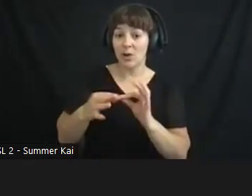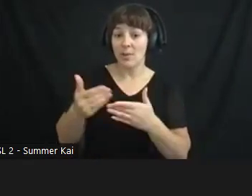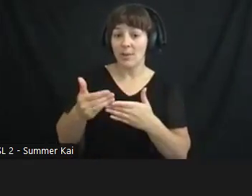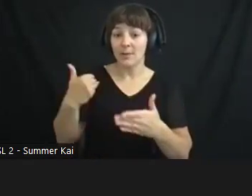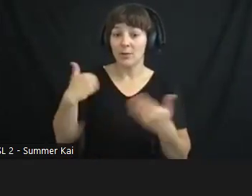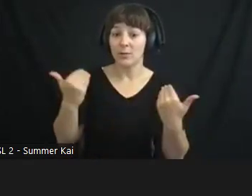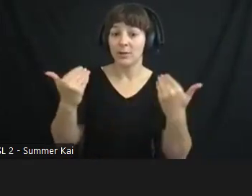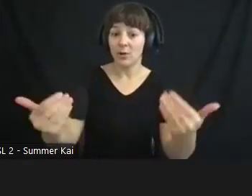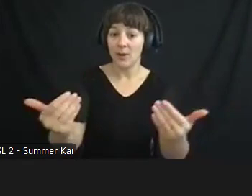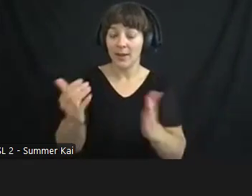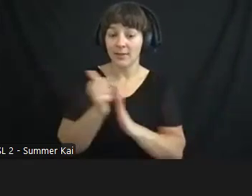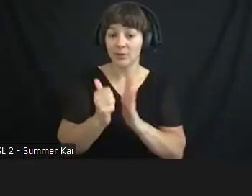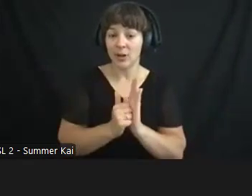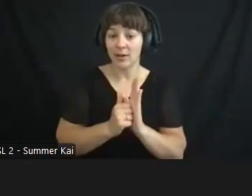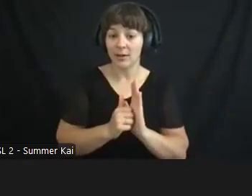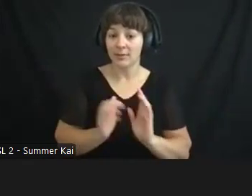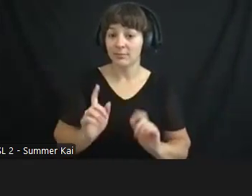our next agenda item?